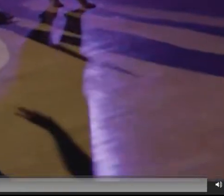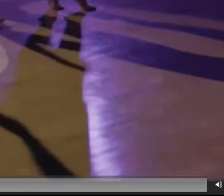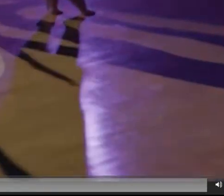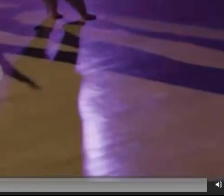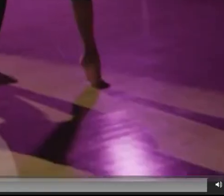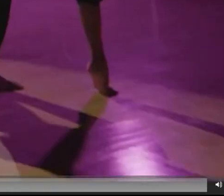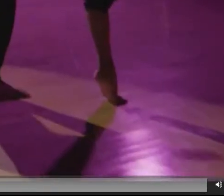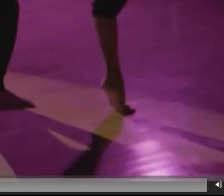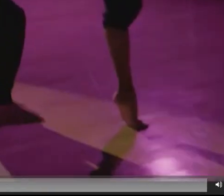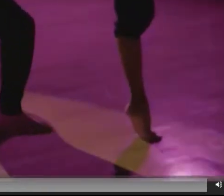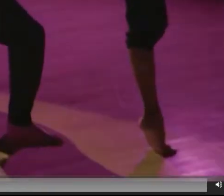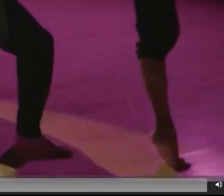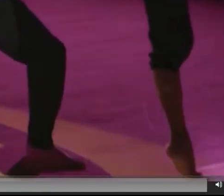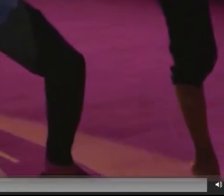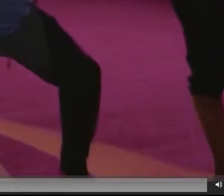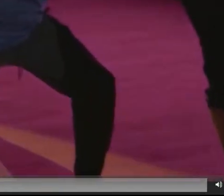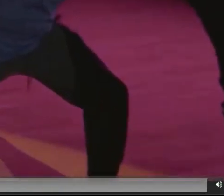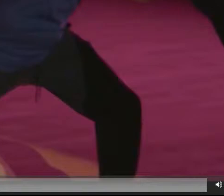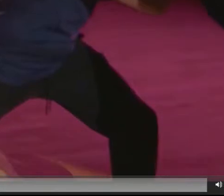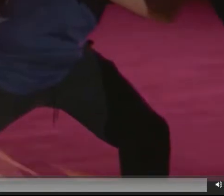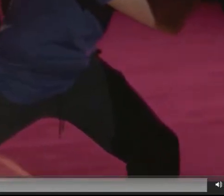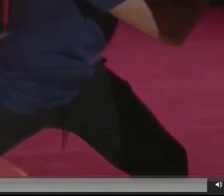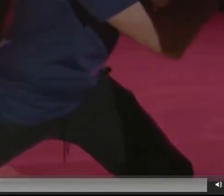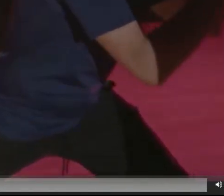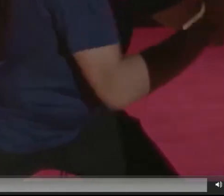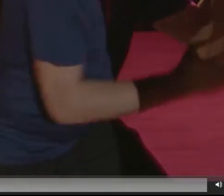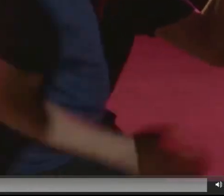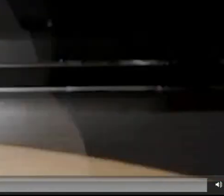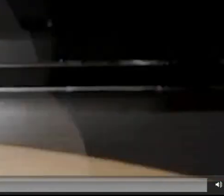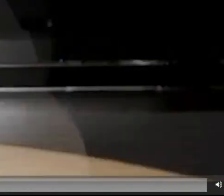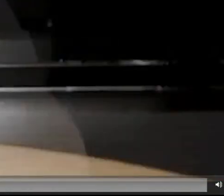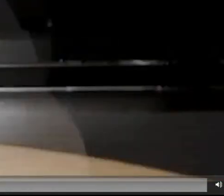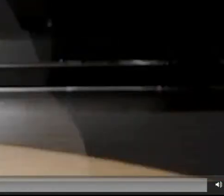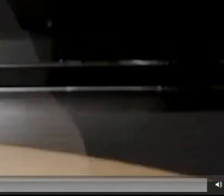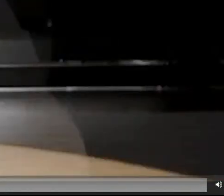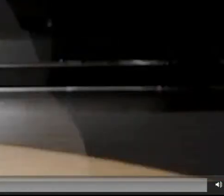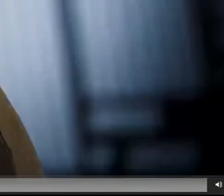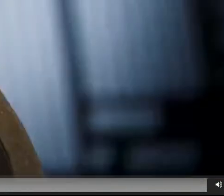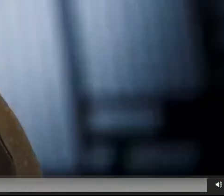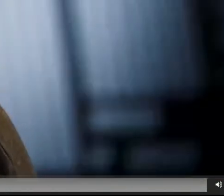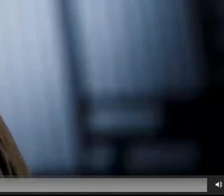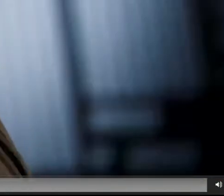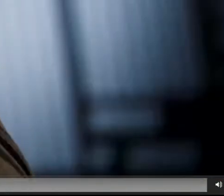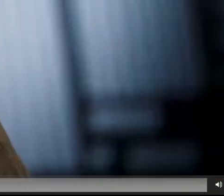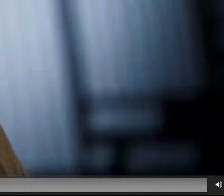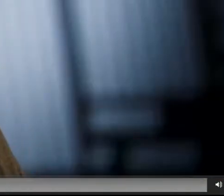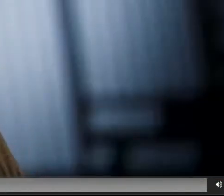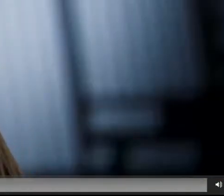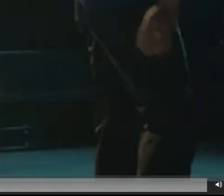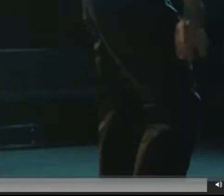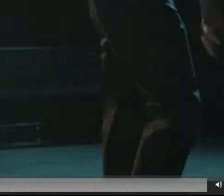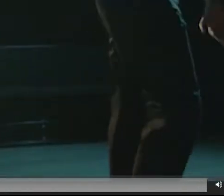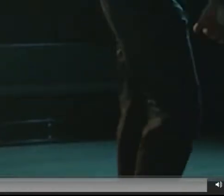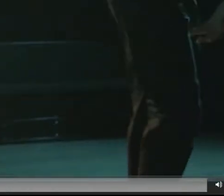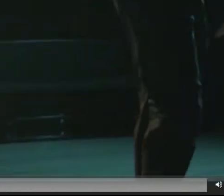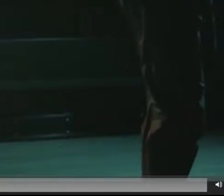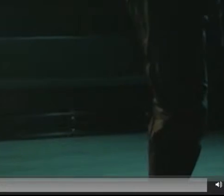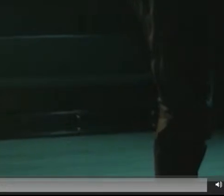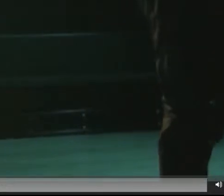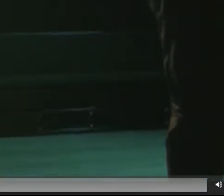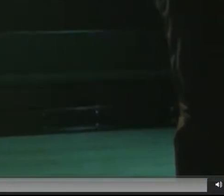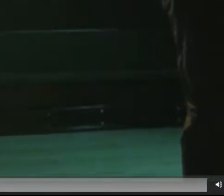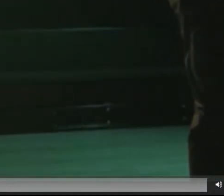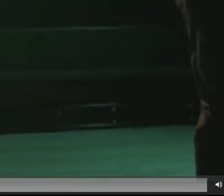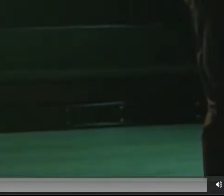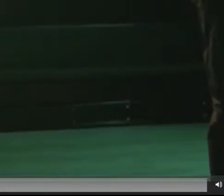daytime to being in a very Asian household in the evening. And so there were all these different cultural voices happening. And so what I